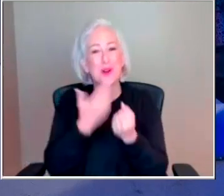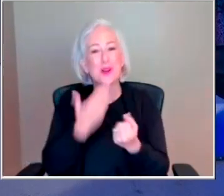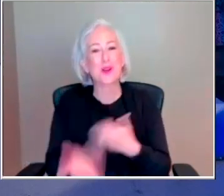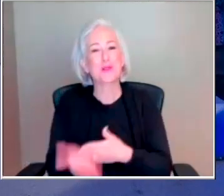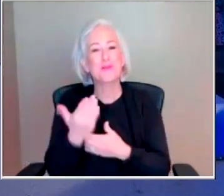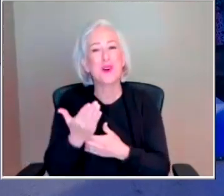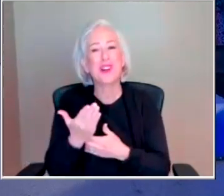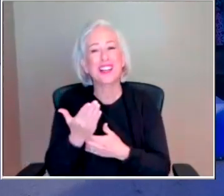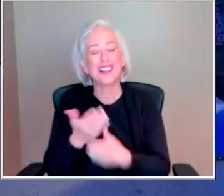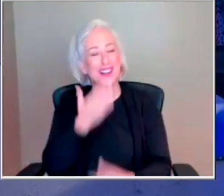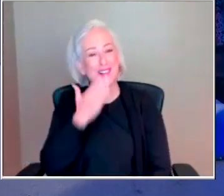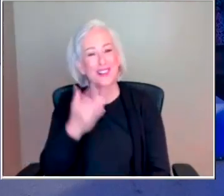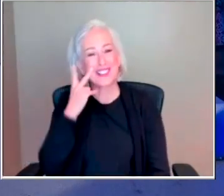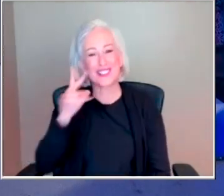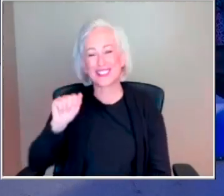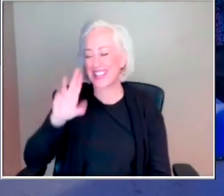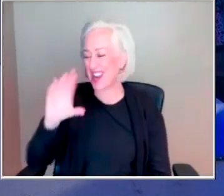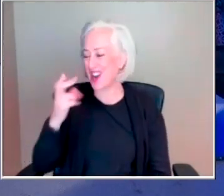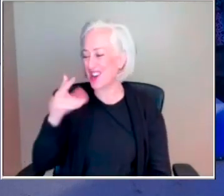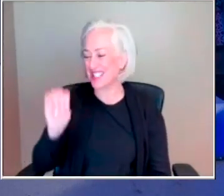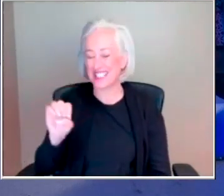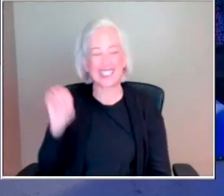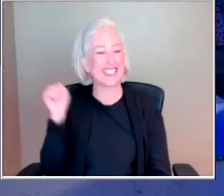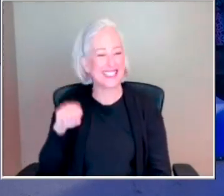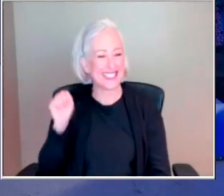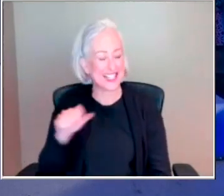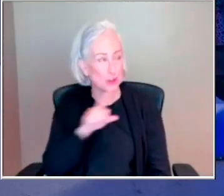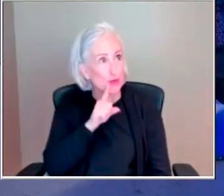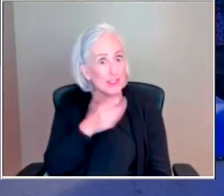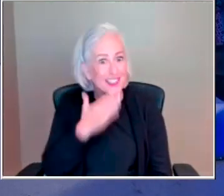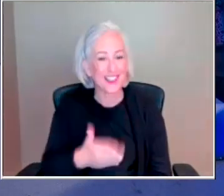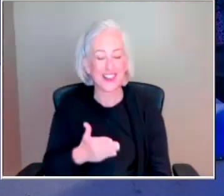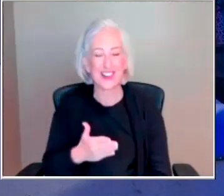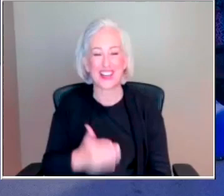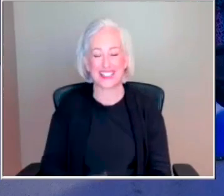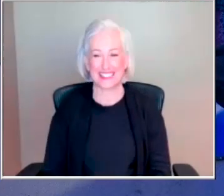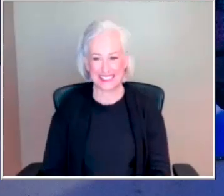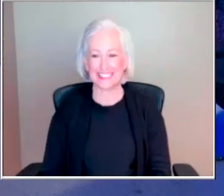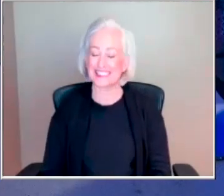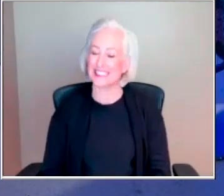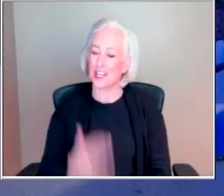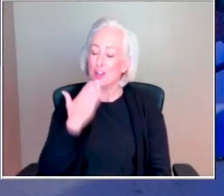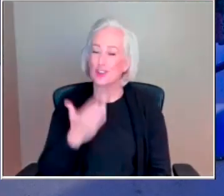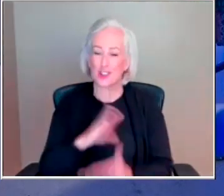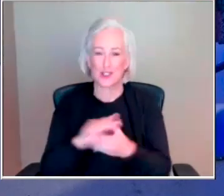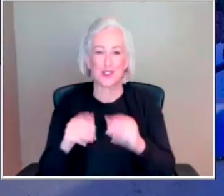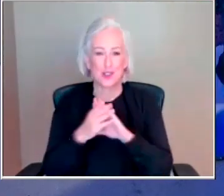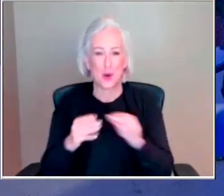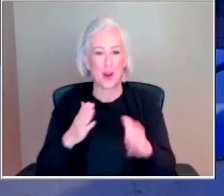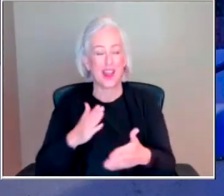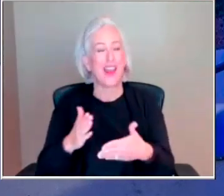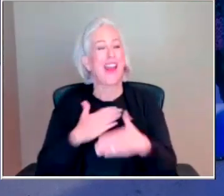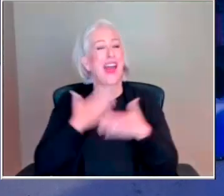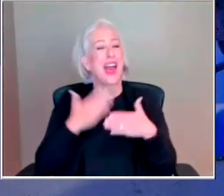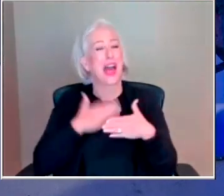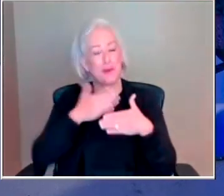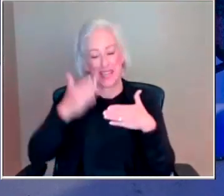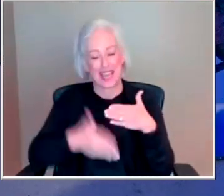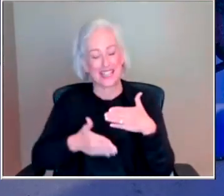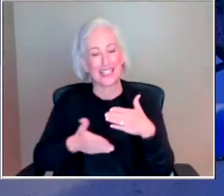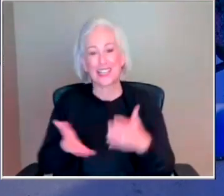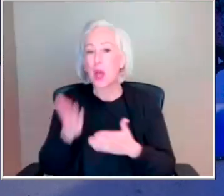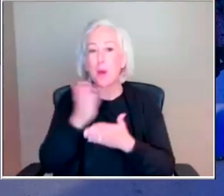see Archie, isn't it? It's really good. I know that. It's a great story. It is a good story, a happy ending. And part of that happy ending